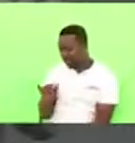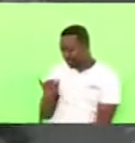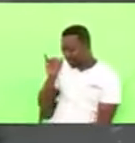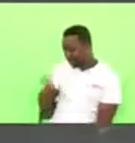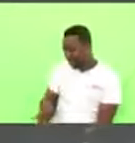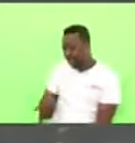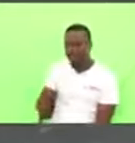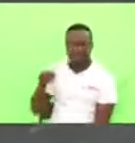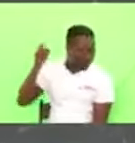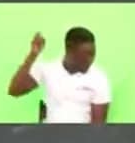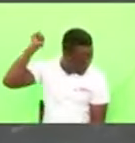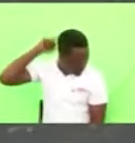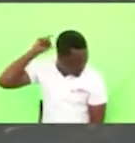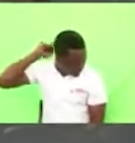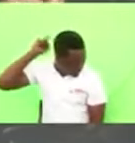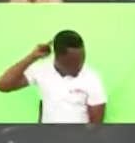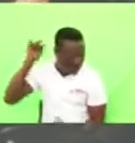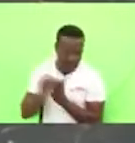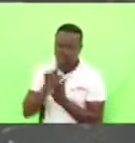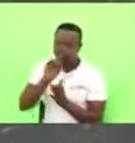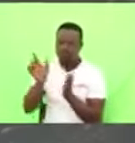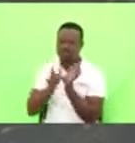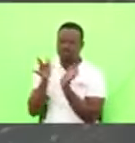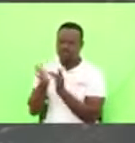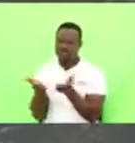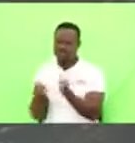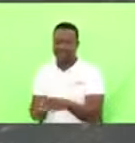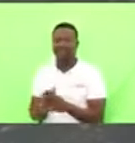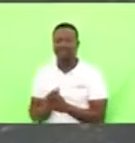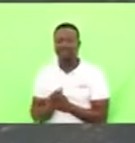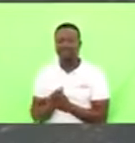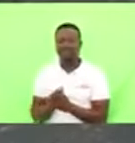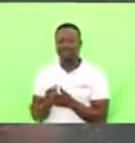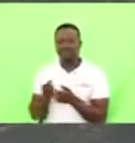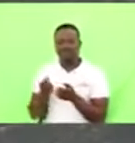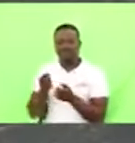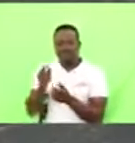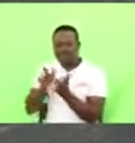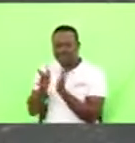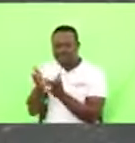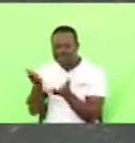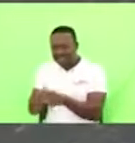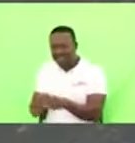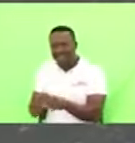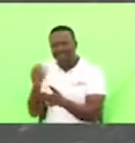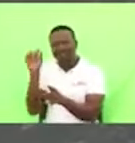should remind us that Jesus came to die. When will we stop preaching?